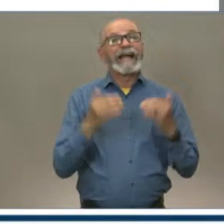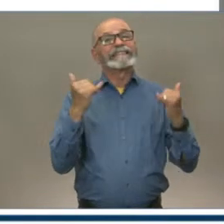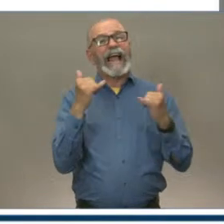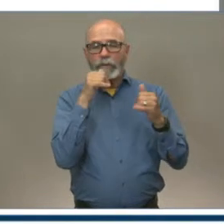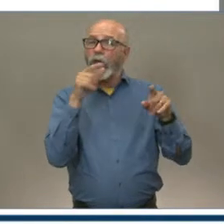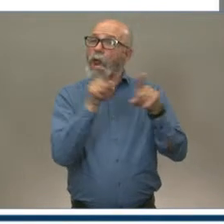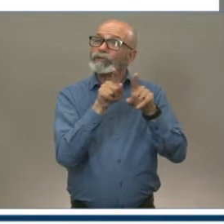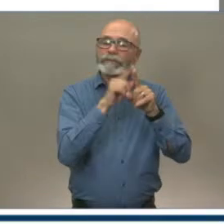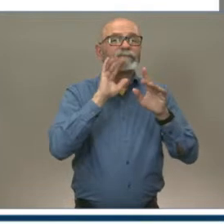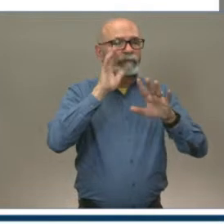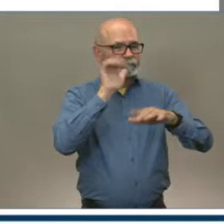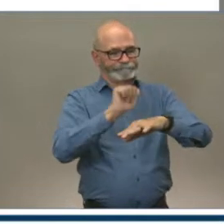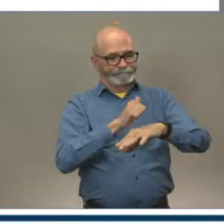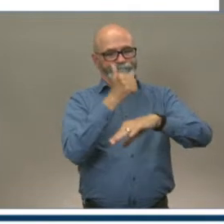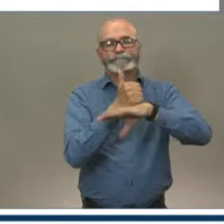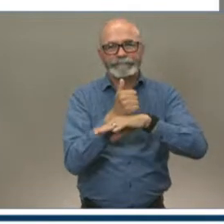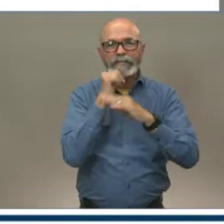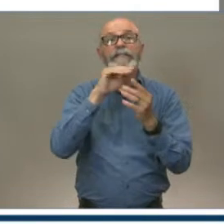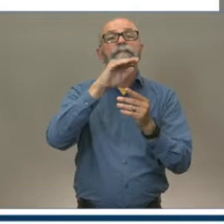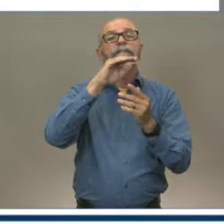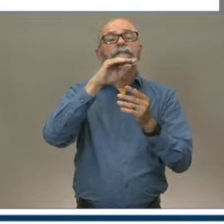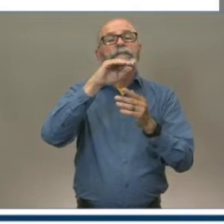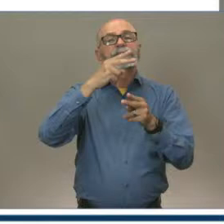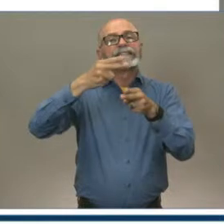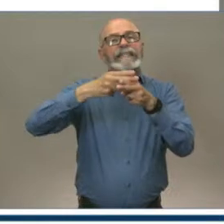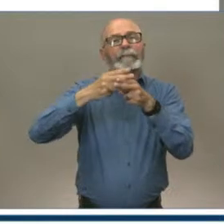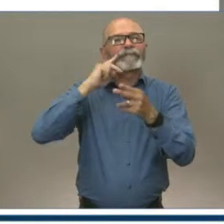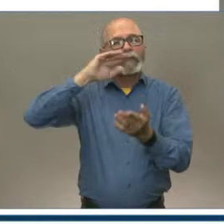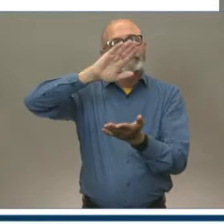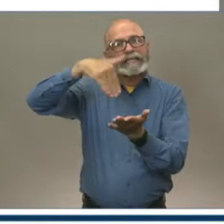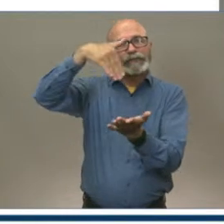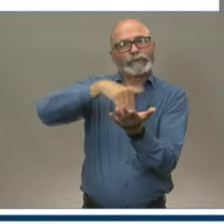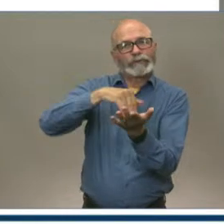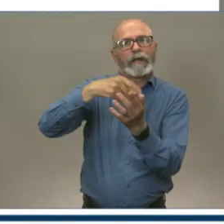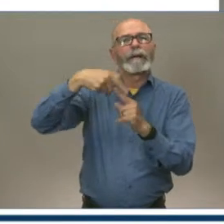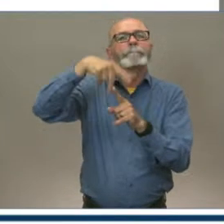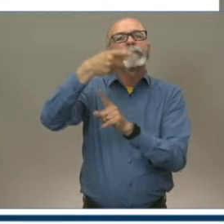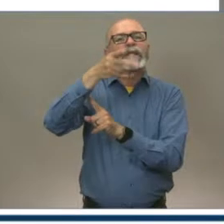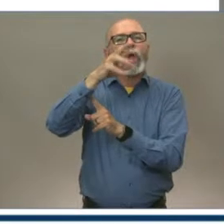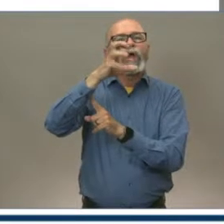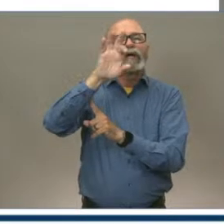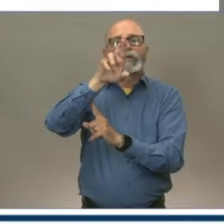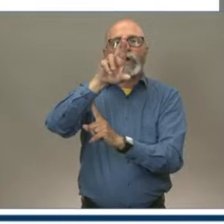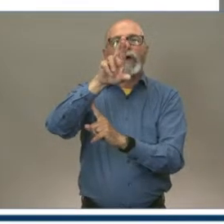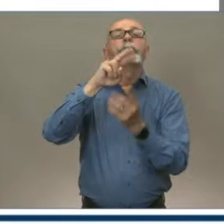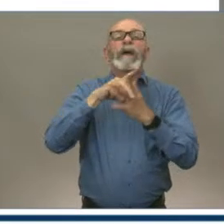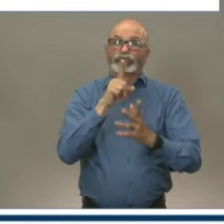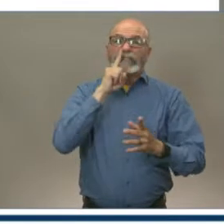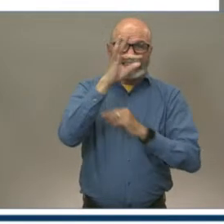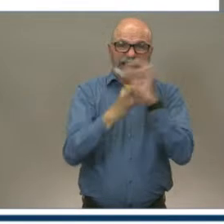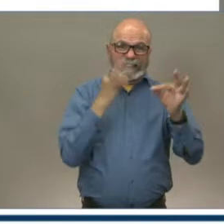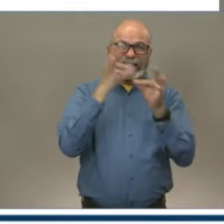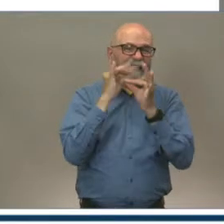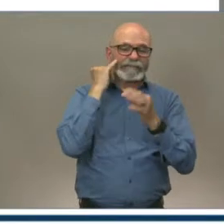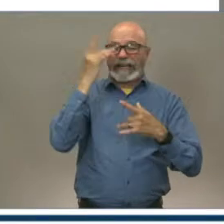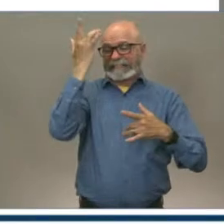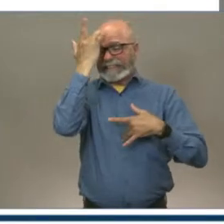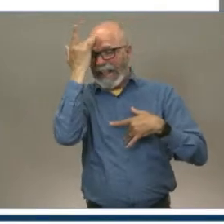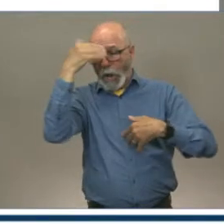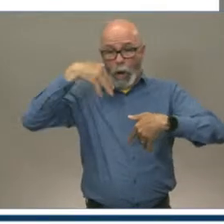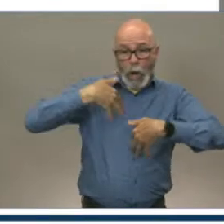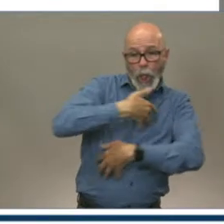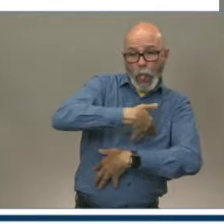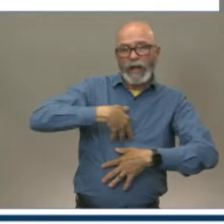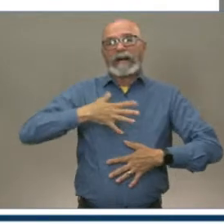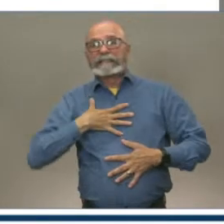center for the more accurate PCR testing, and that's for people who have symptoms or identified as a close